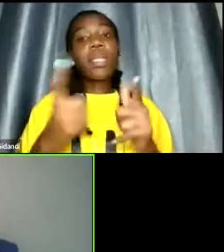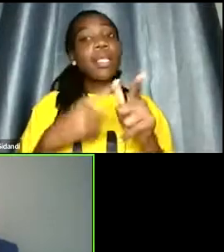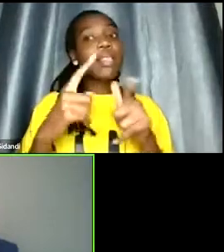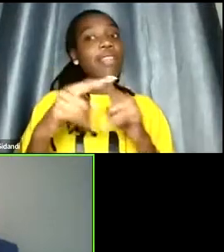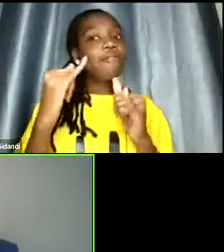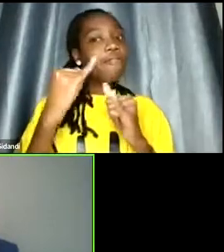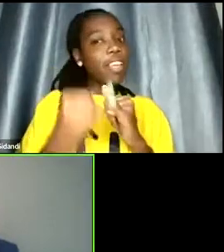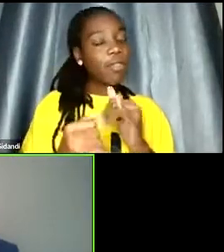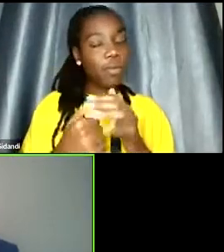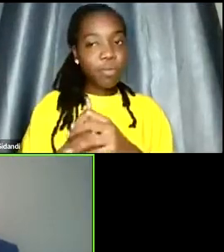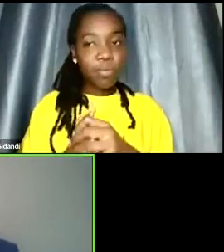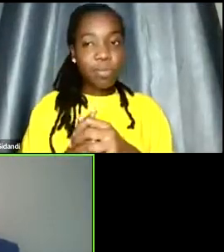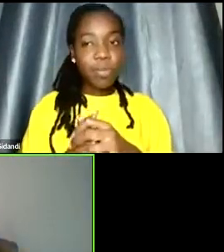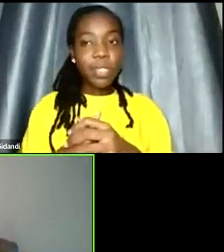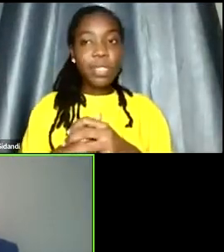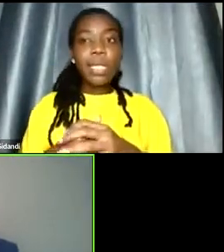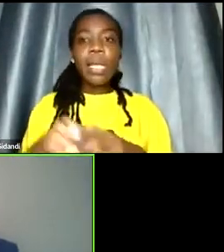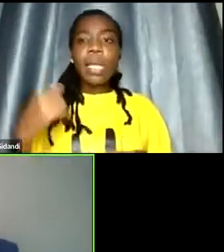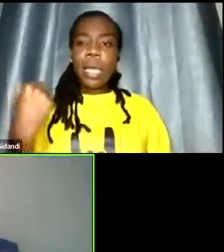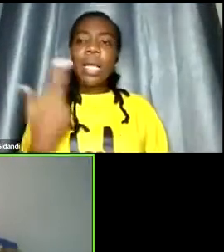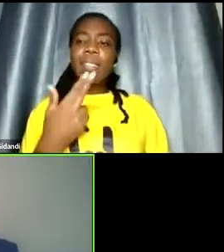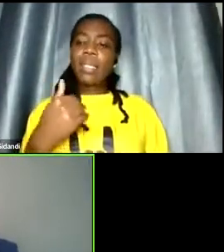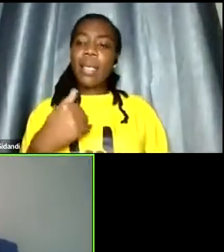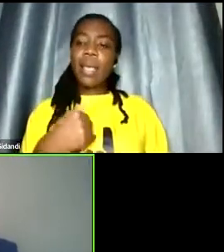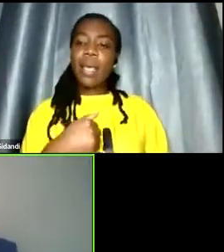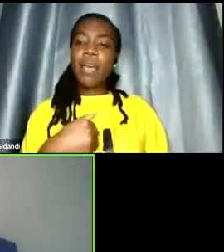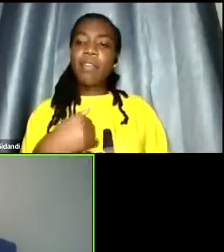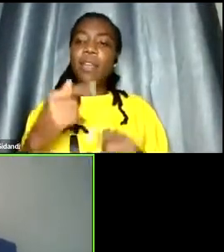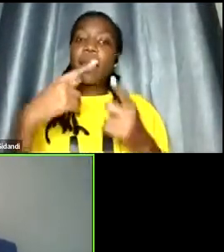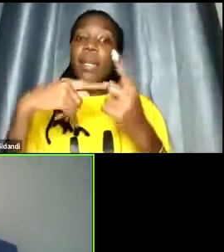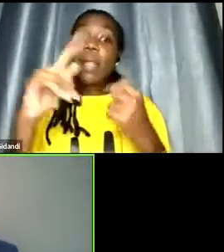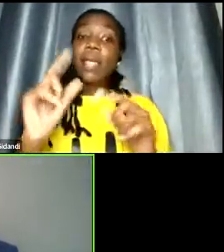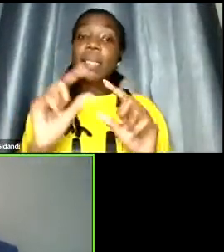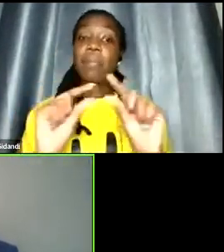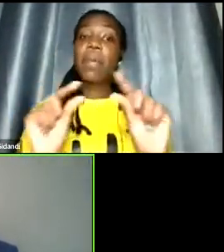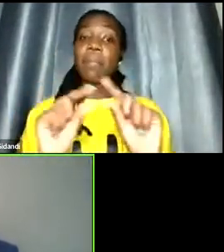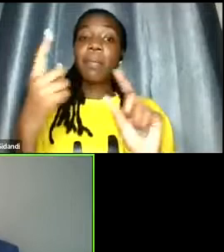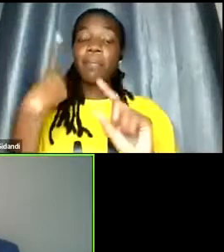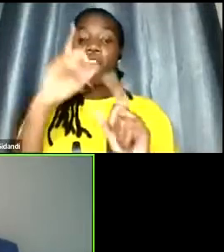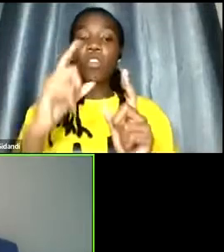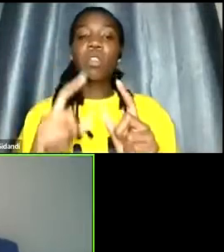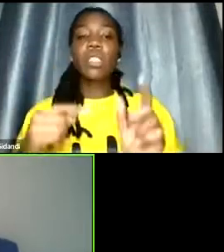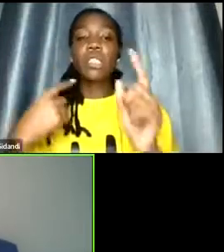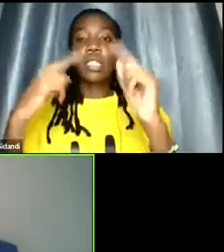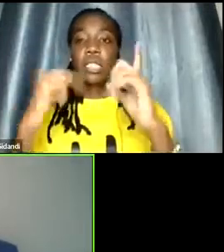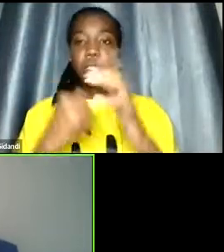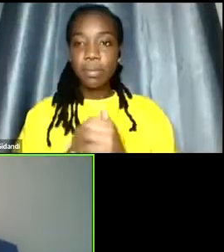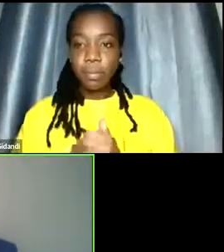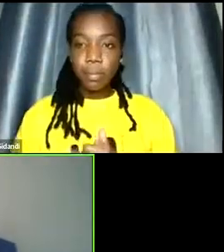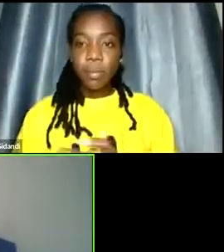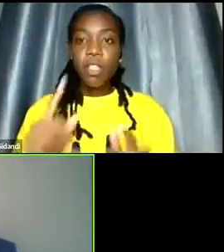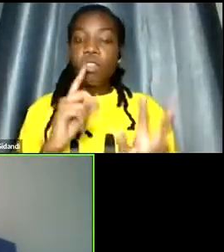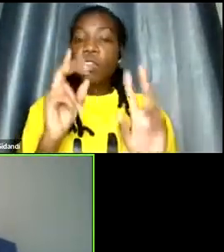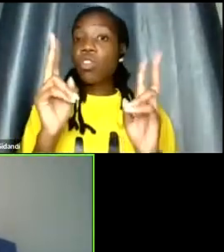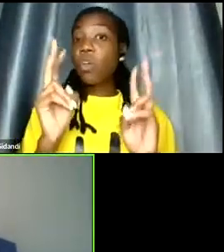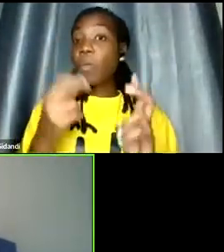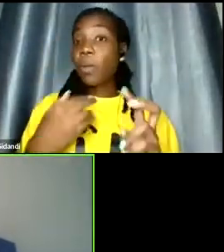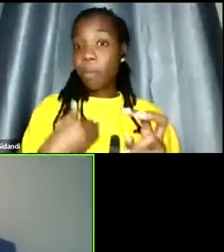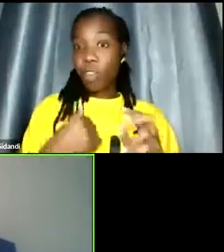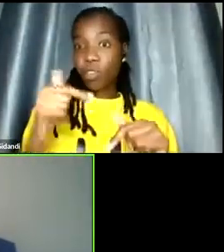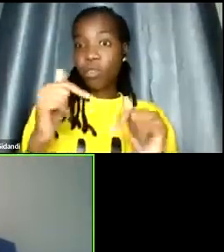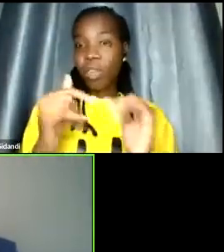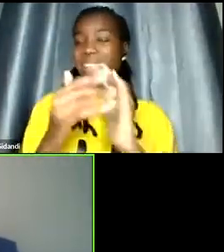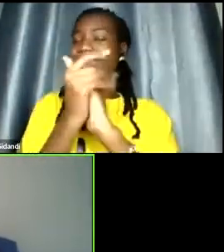least, do we have the right pipeline for succession? So today, my topic is talent management and